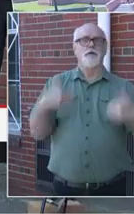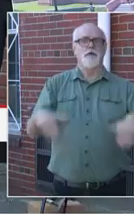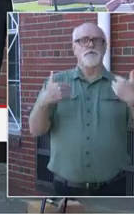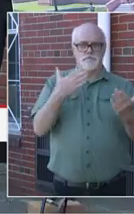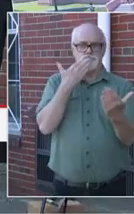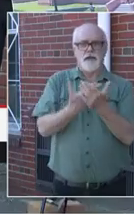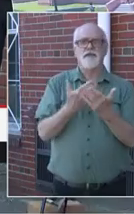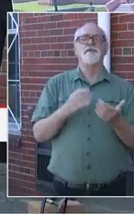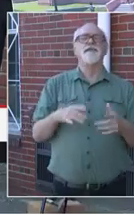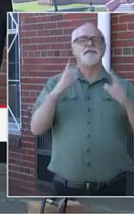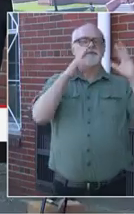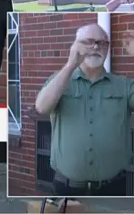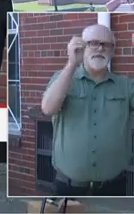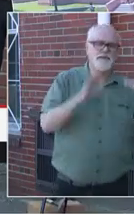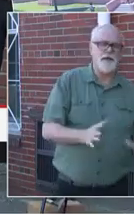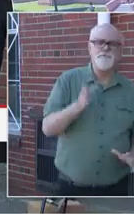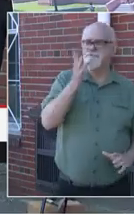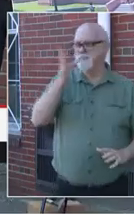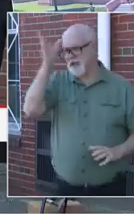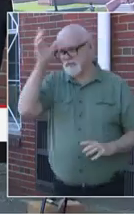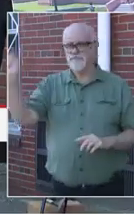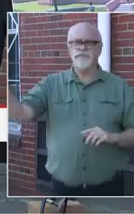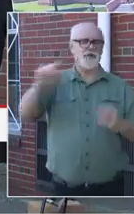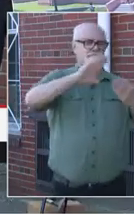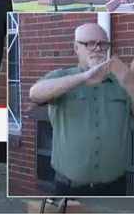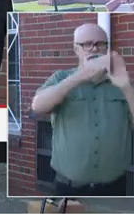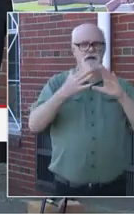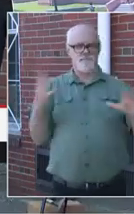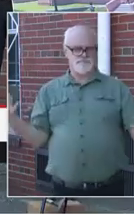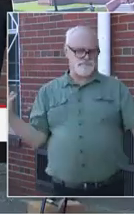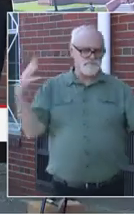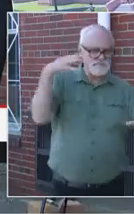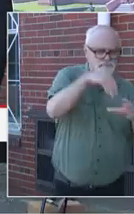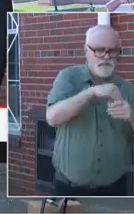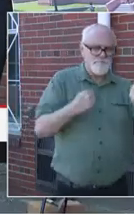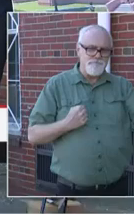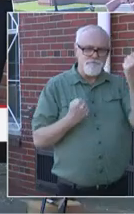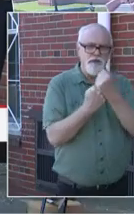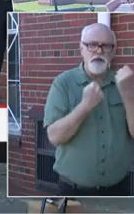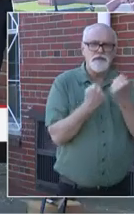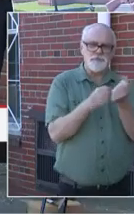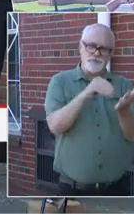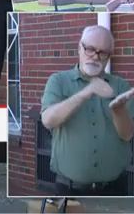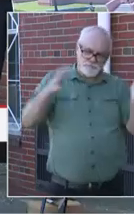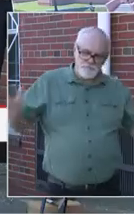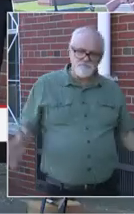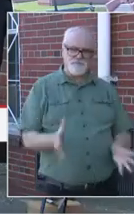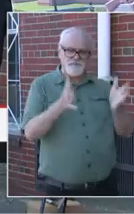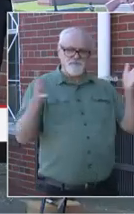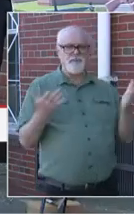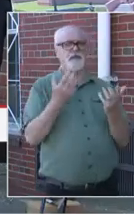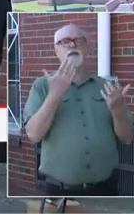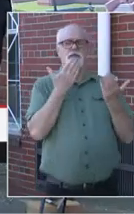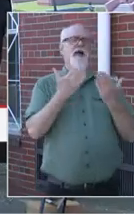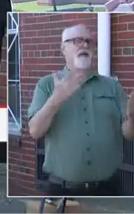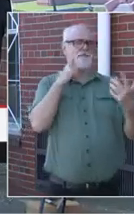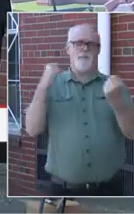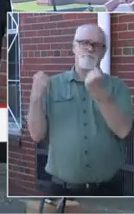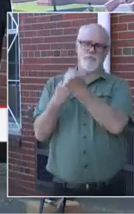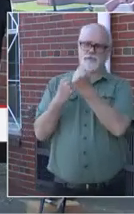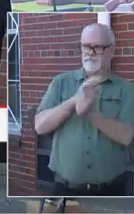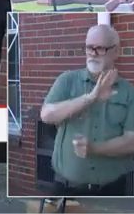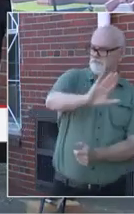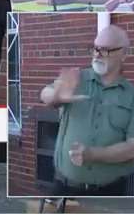our parents and community members are doing. So thank you for the work that you're doing and pouring into our young people.